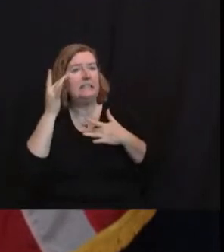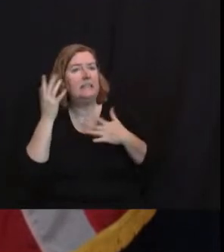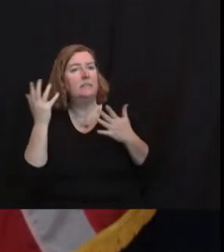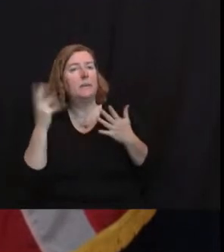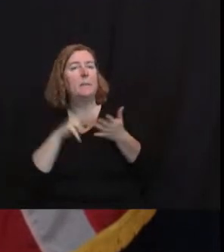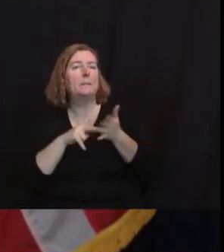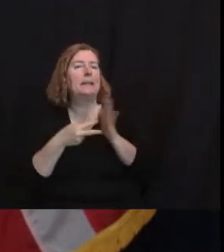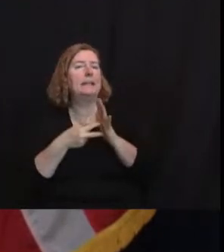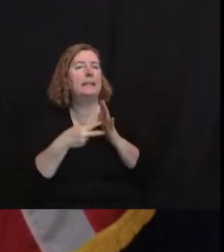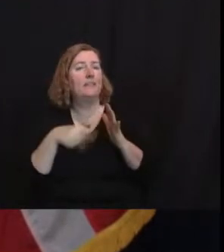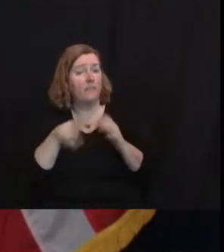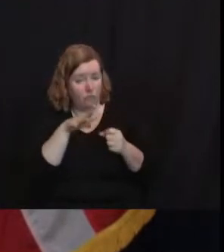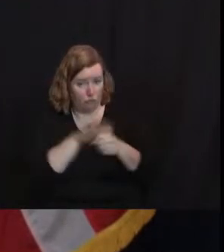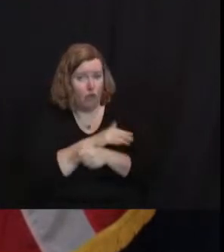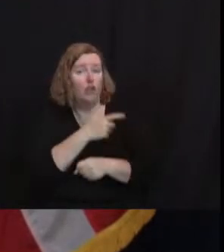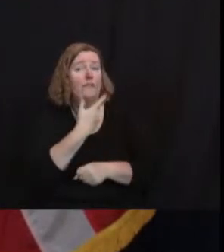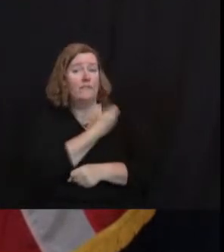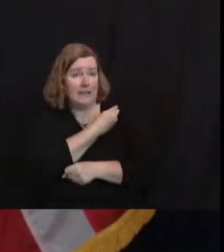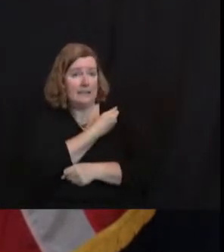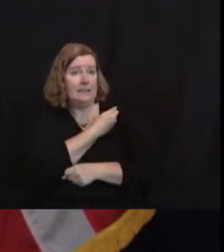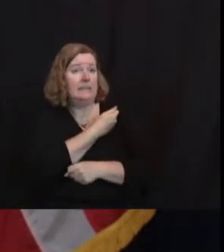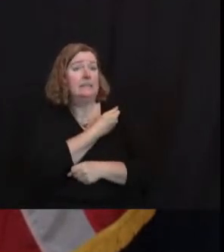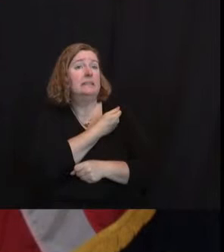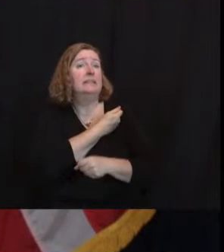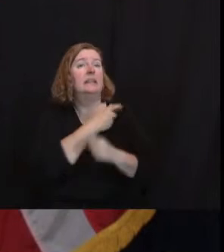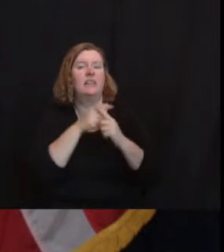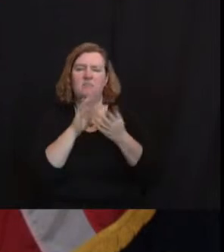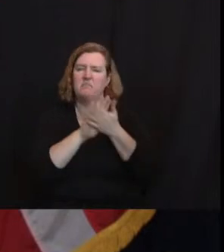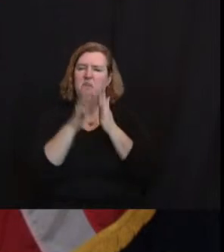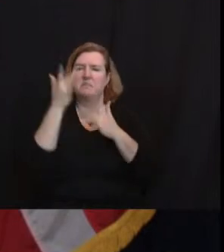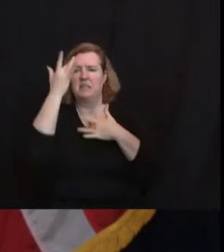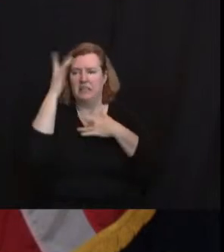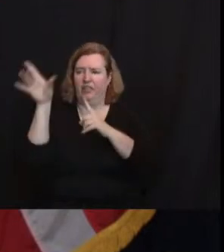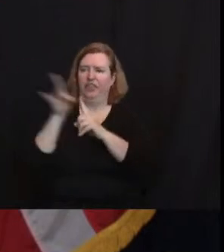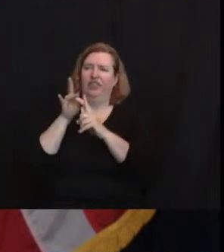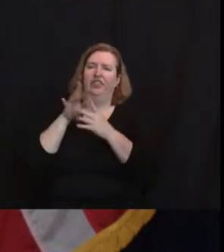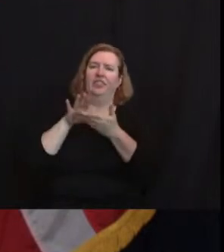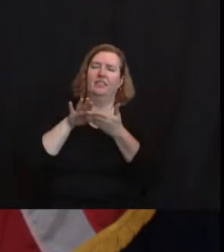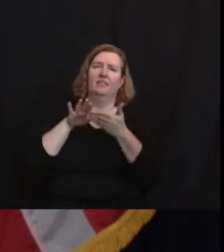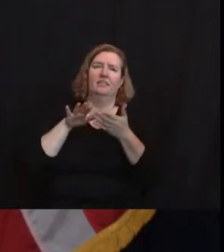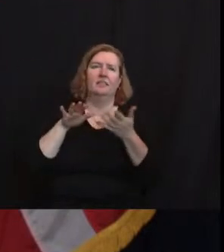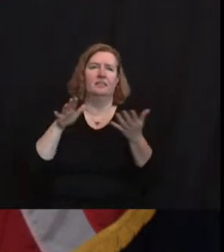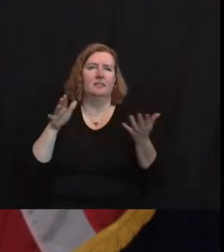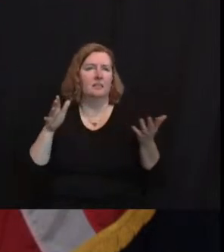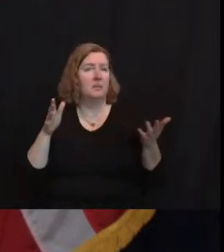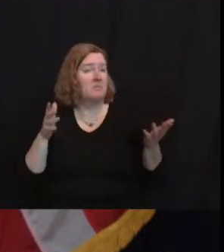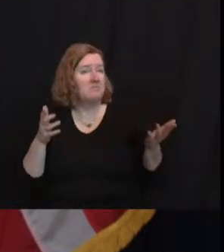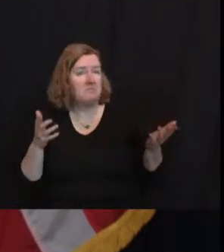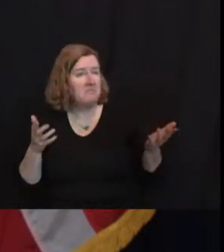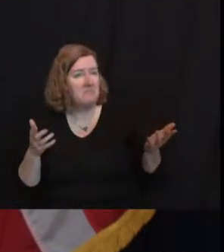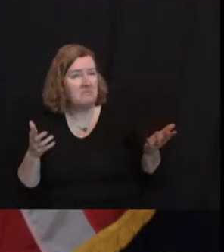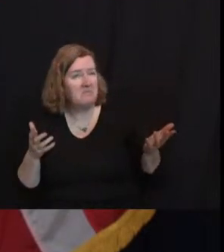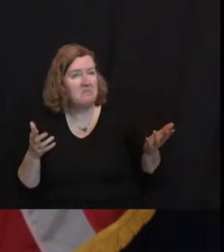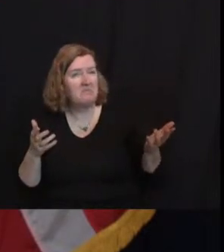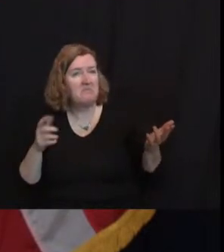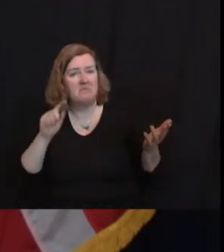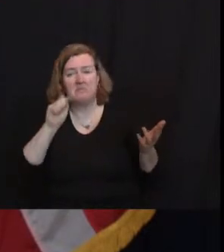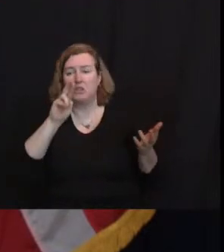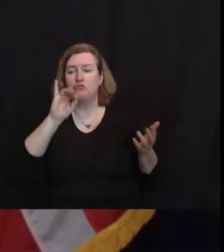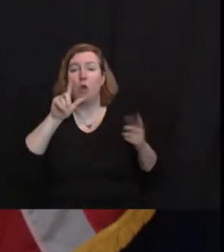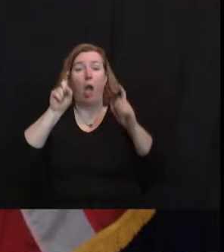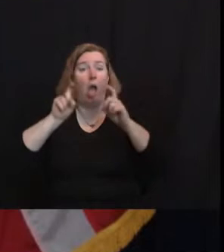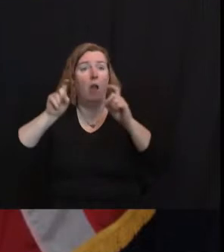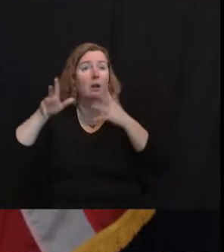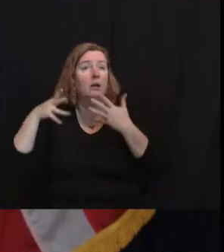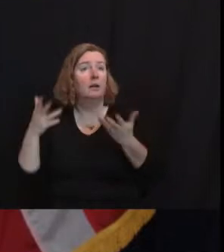those who have been fully vaccinated and then subsequently get sick. We know from the pivotal trials, the phase 3 trials, that